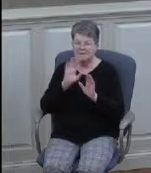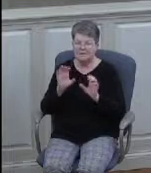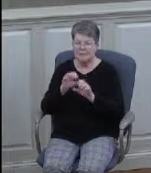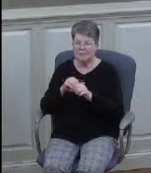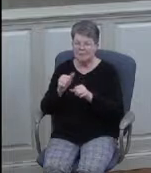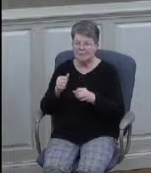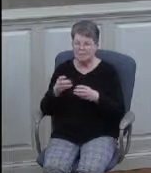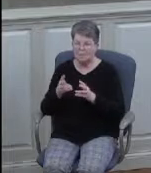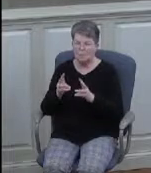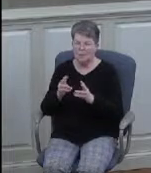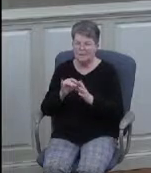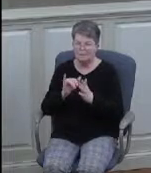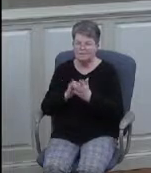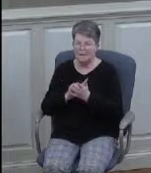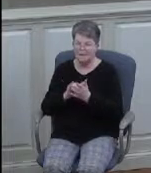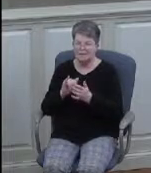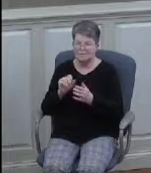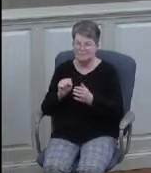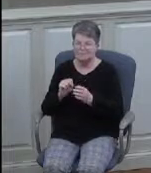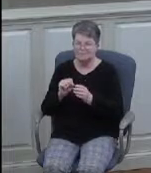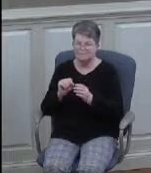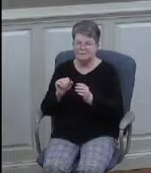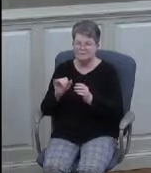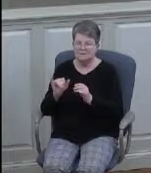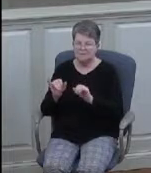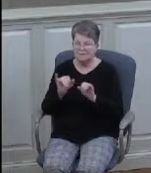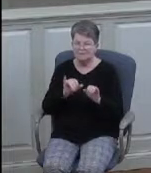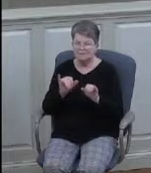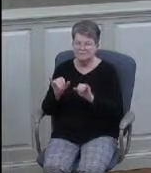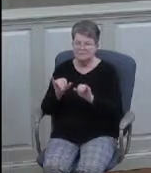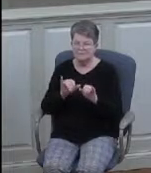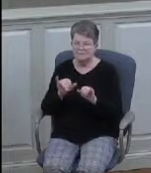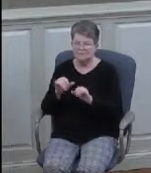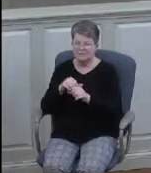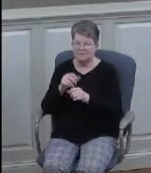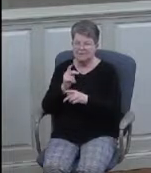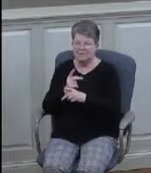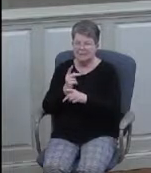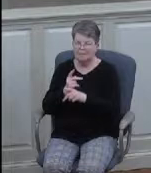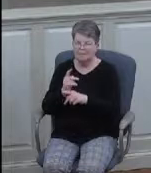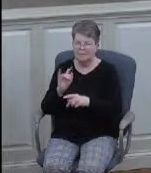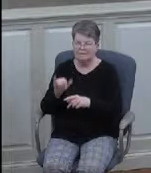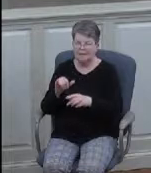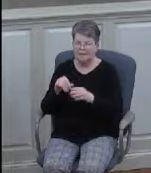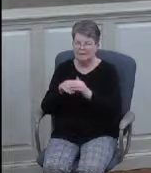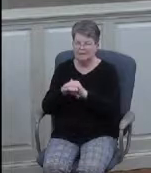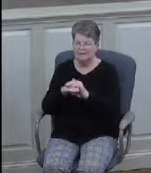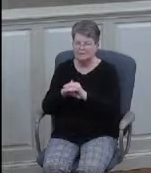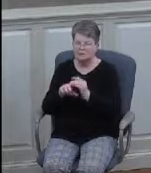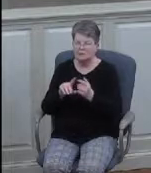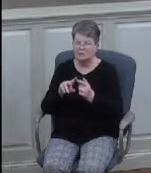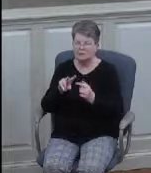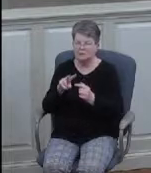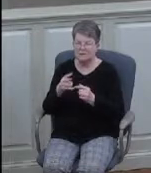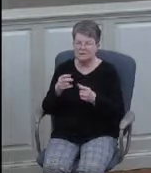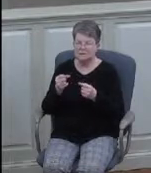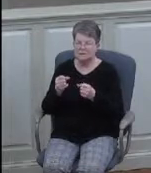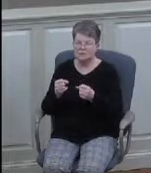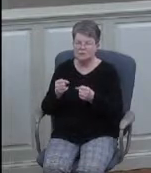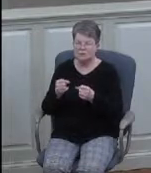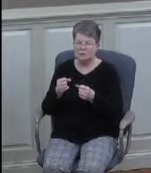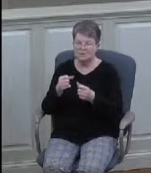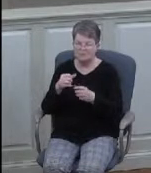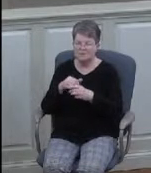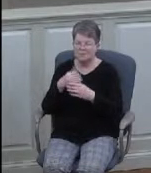that's consistent, with keeping that entrance to that Second Street in